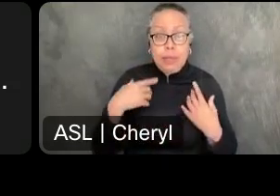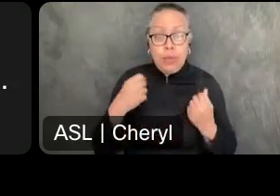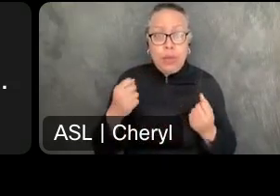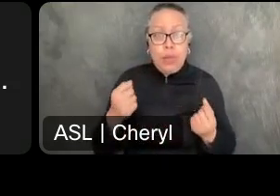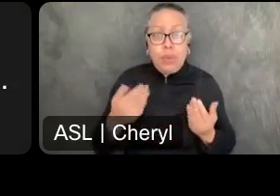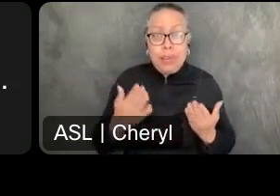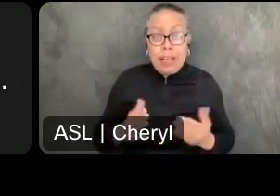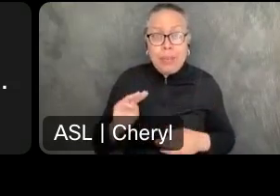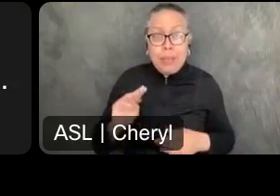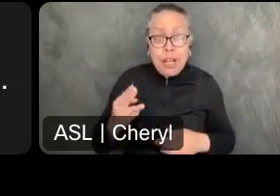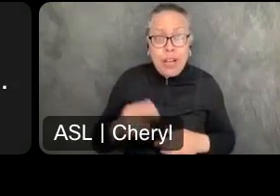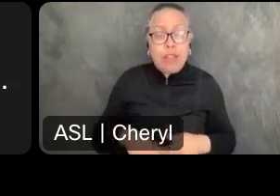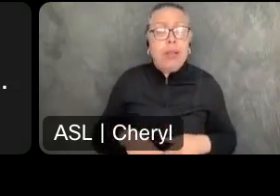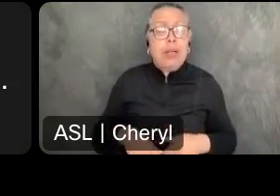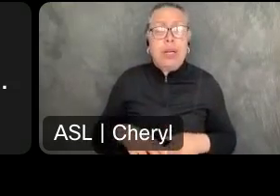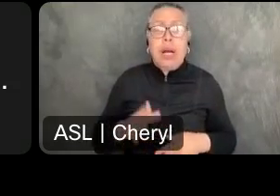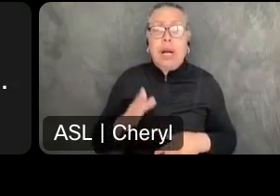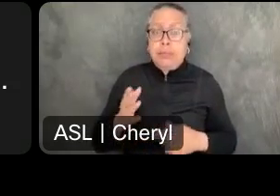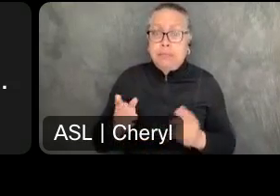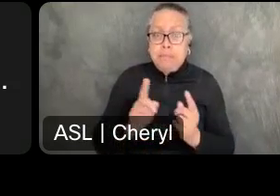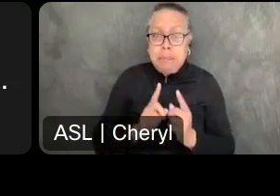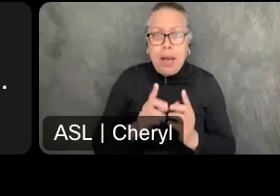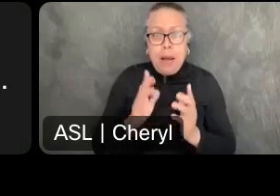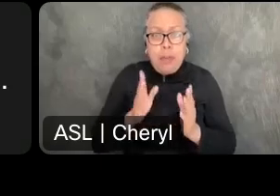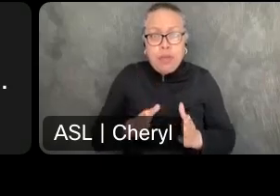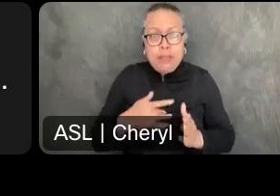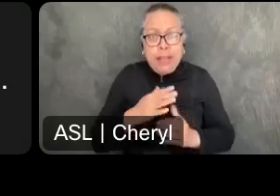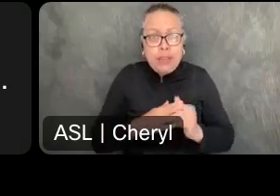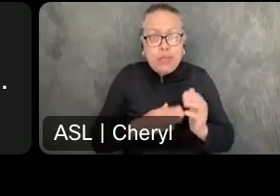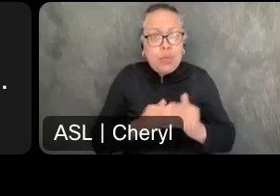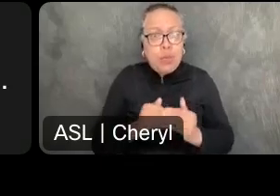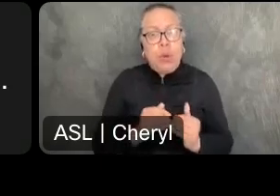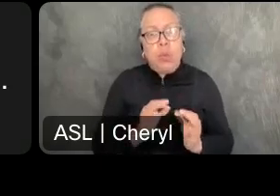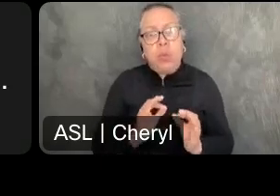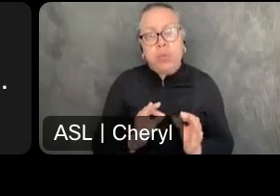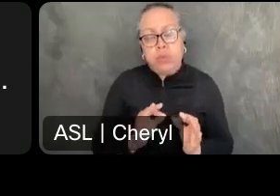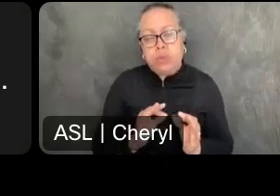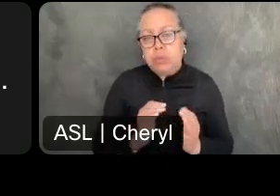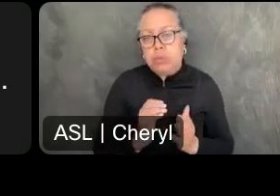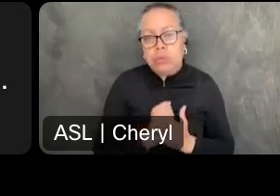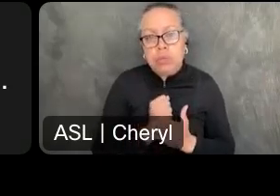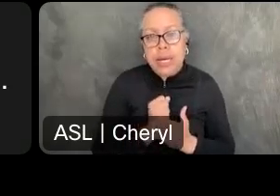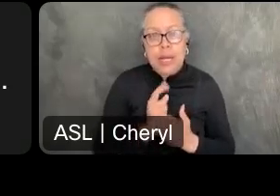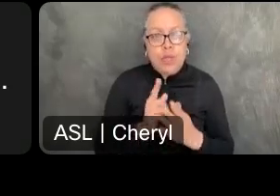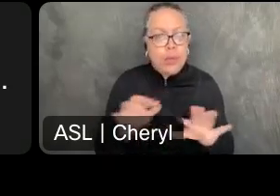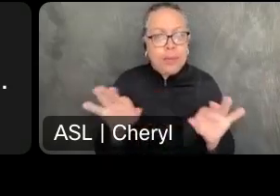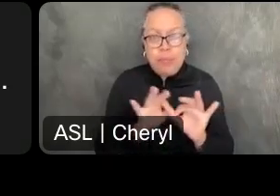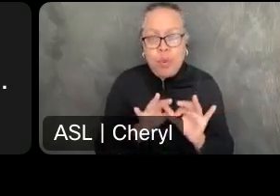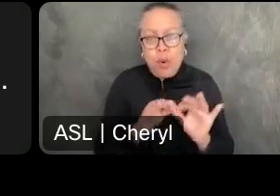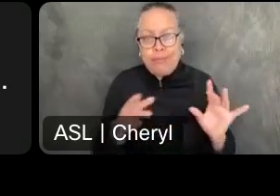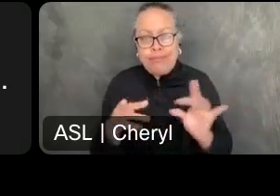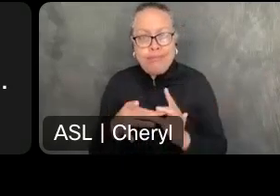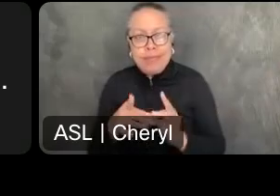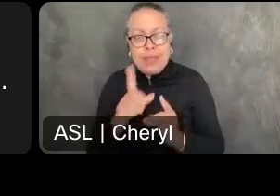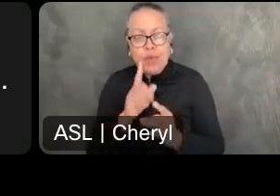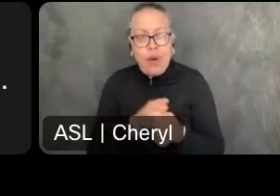already, someone already feels comfortable with you, you can really be that important bridge to that advocacy service